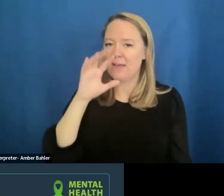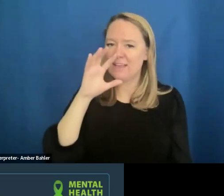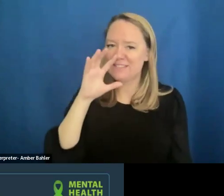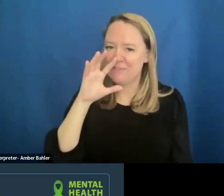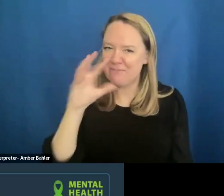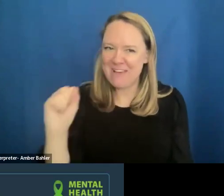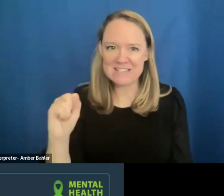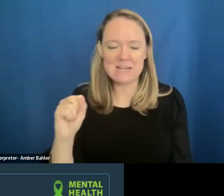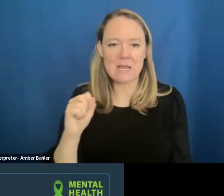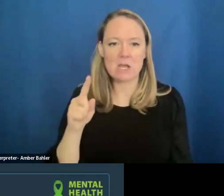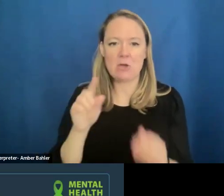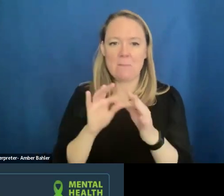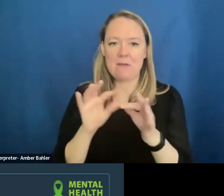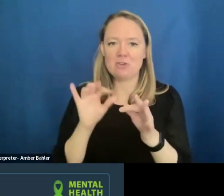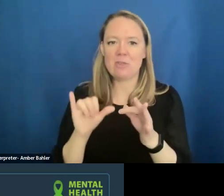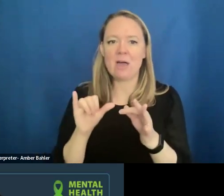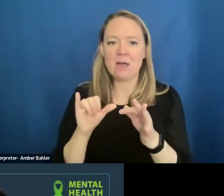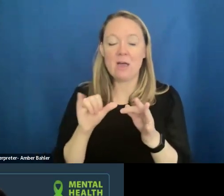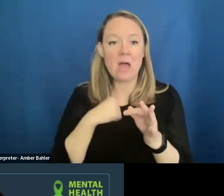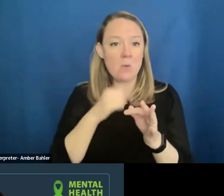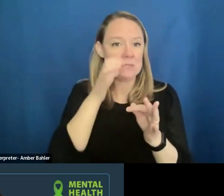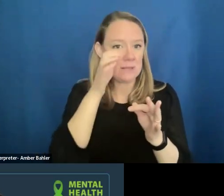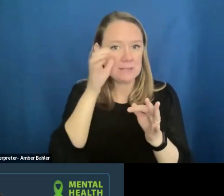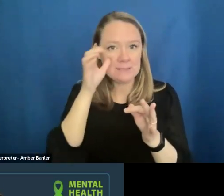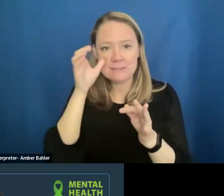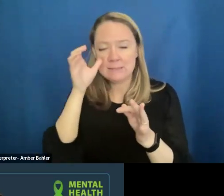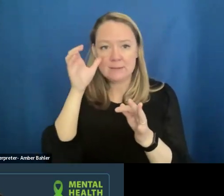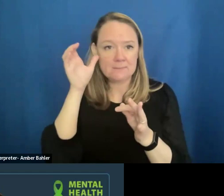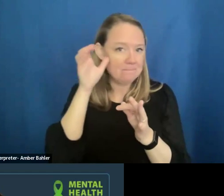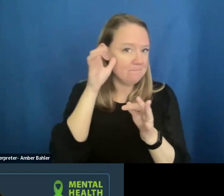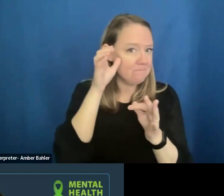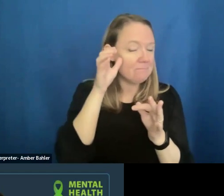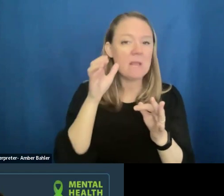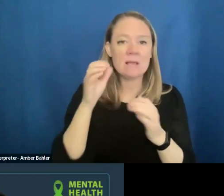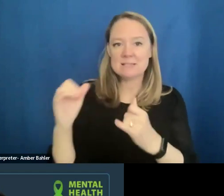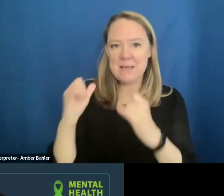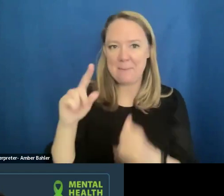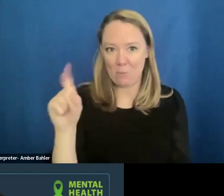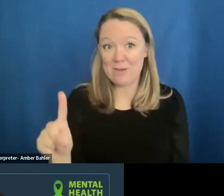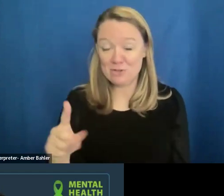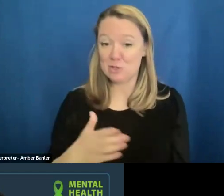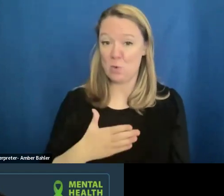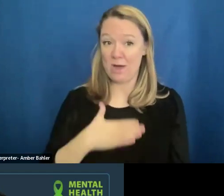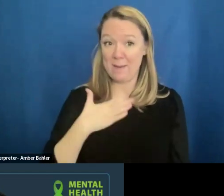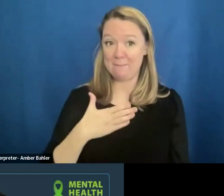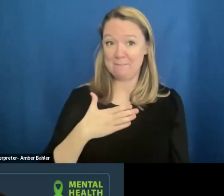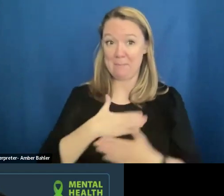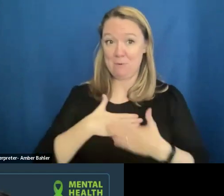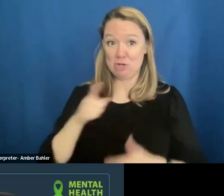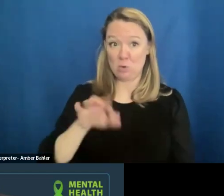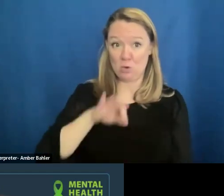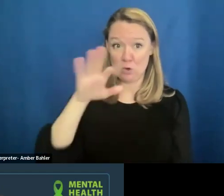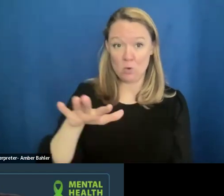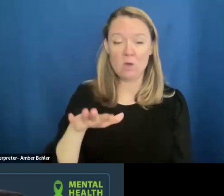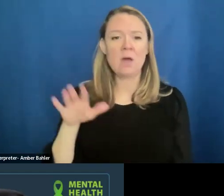Bipasha. I had the same question in my head when I was listening. So I appreciate you raising that. Note in the chat here from